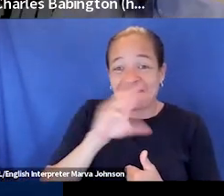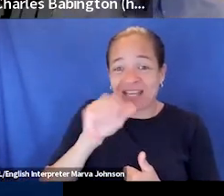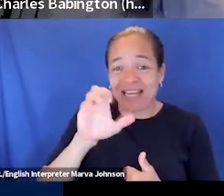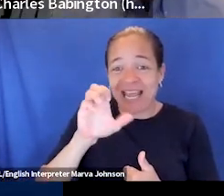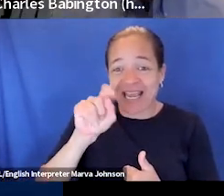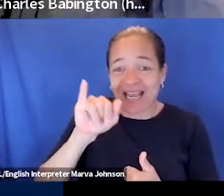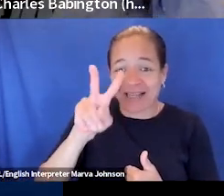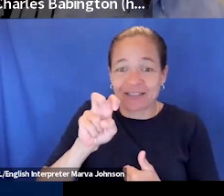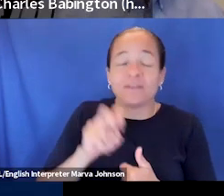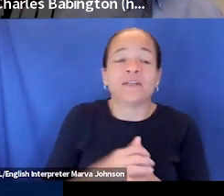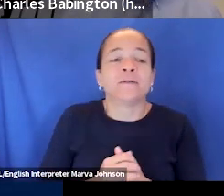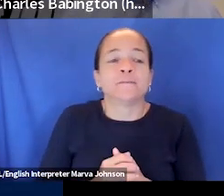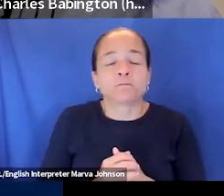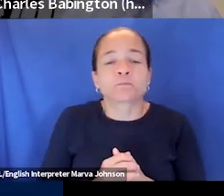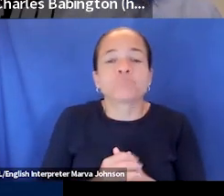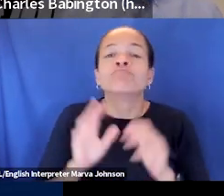Sometimes you can, yeah.